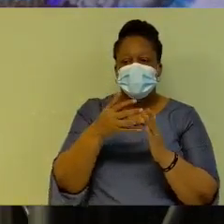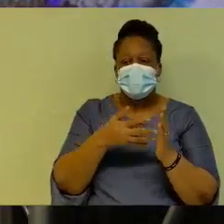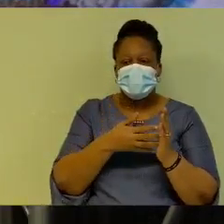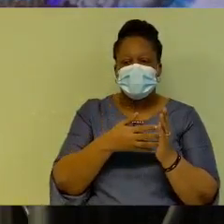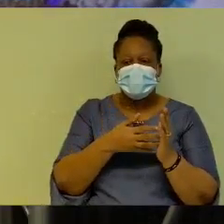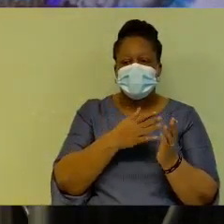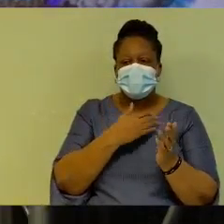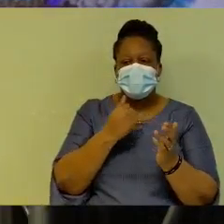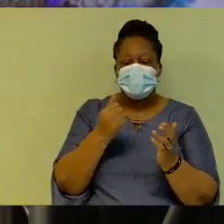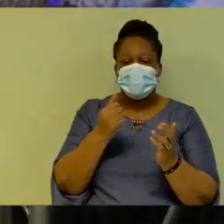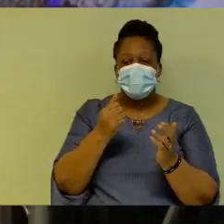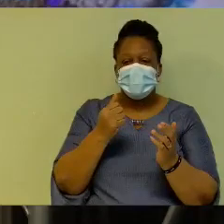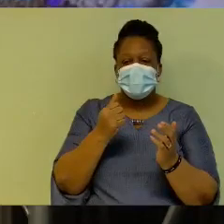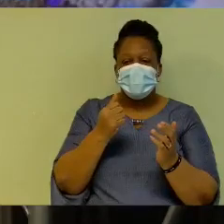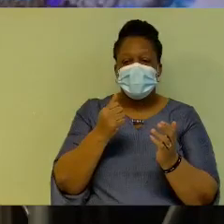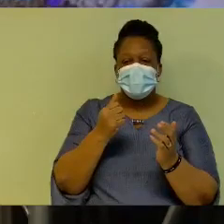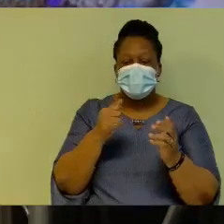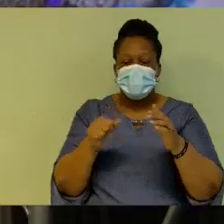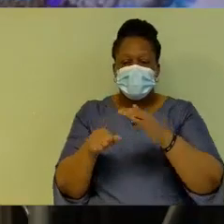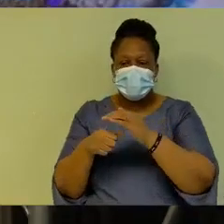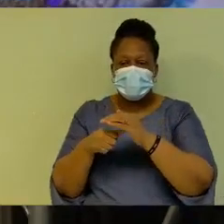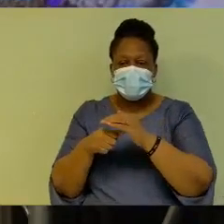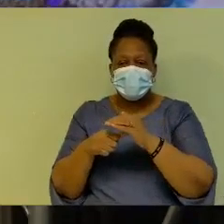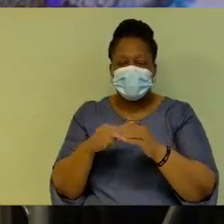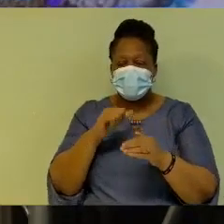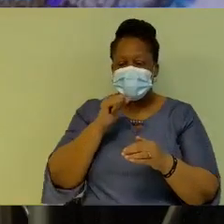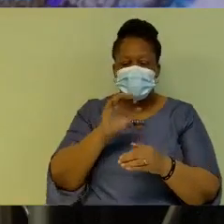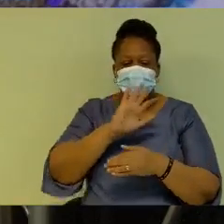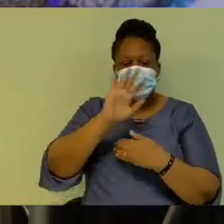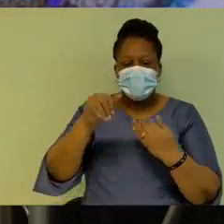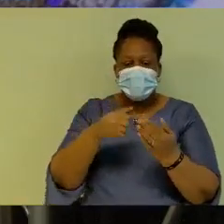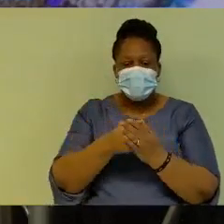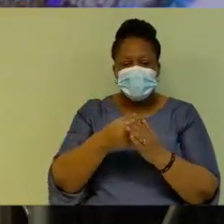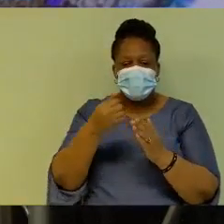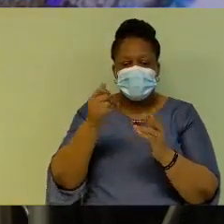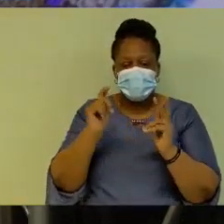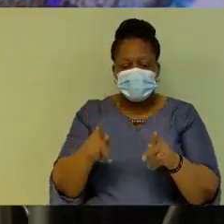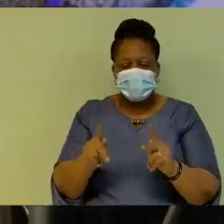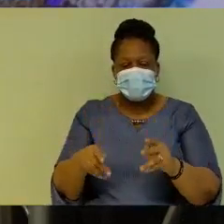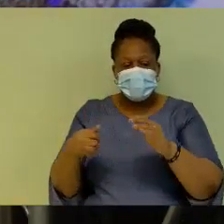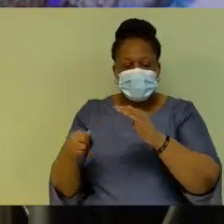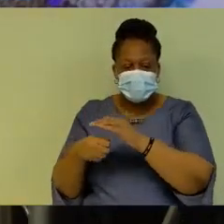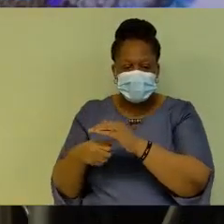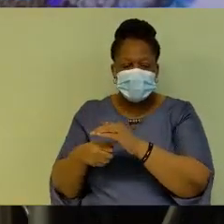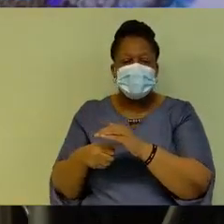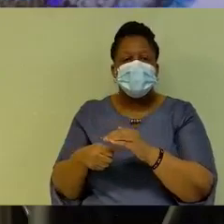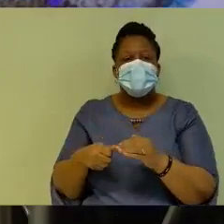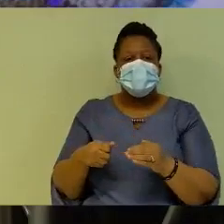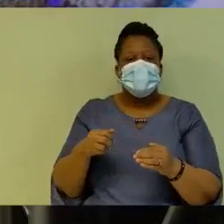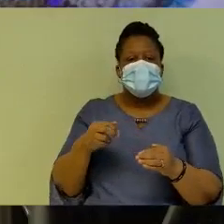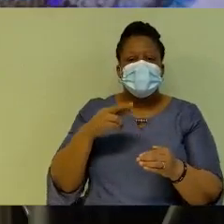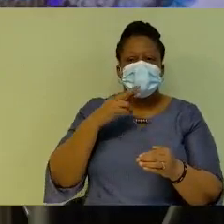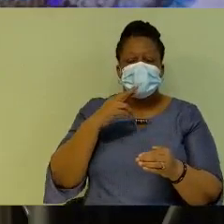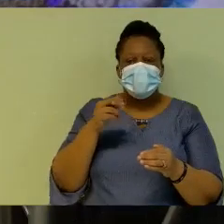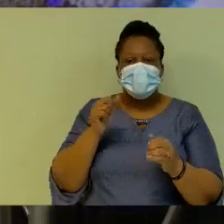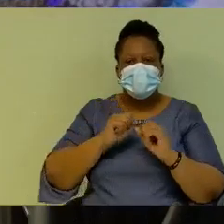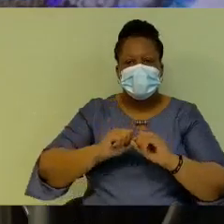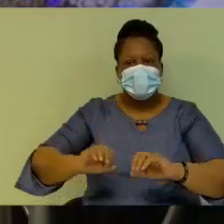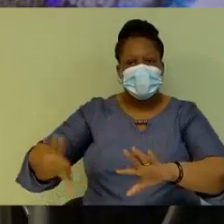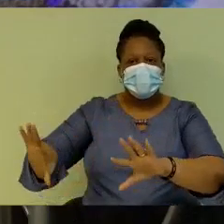all quarantined persons were tested before their release. Can she confirm whether any of